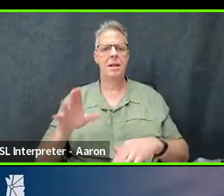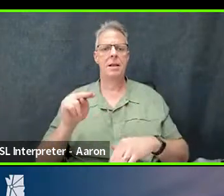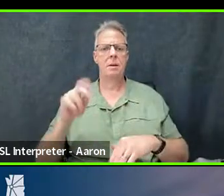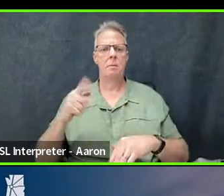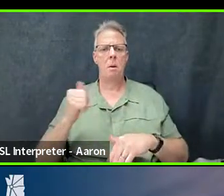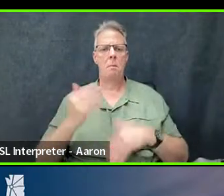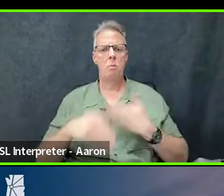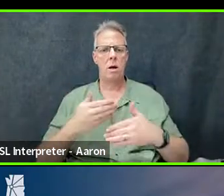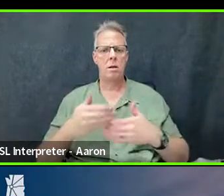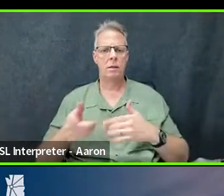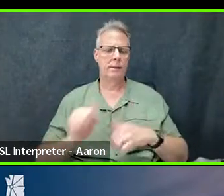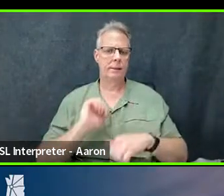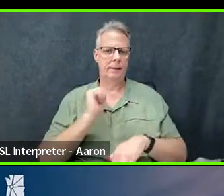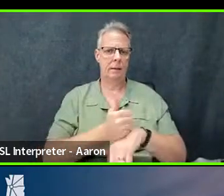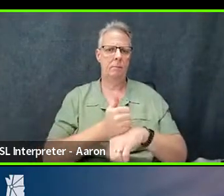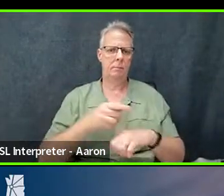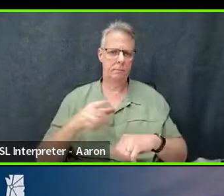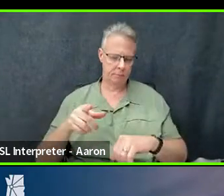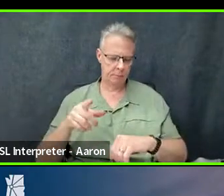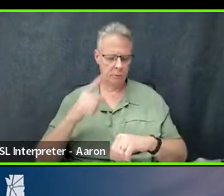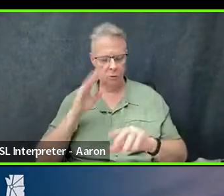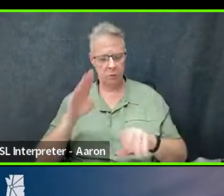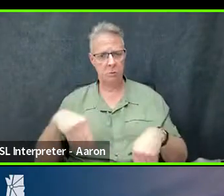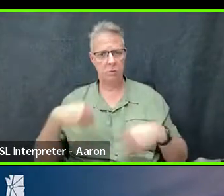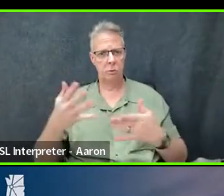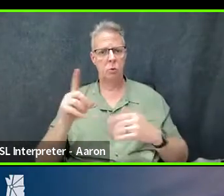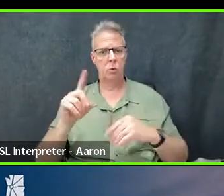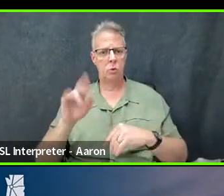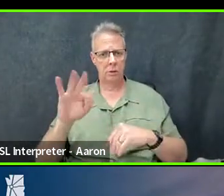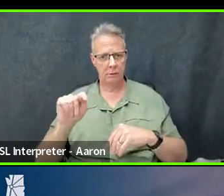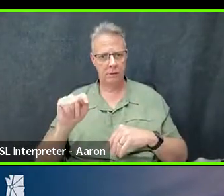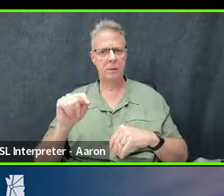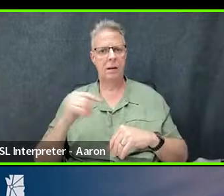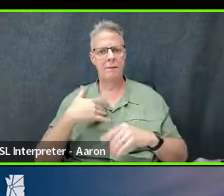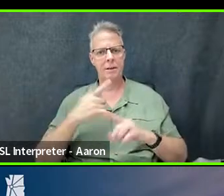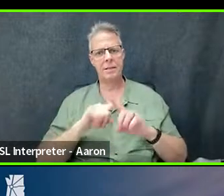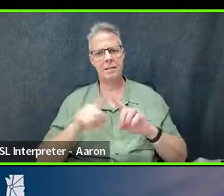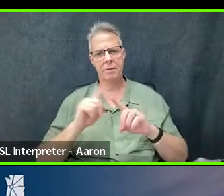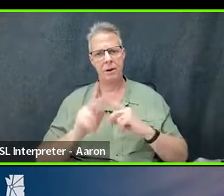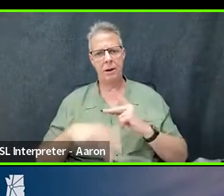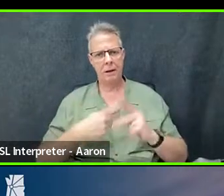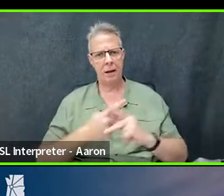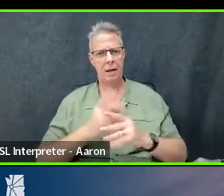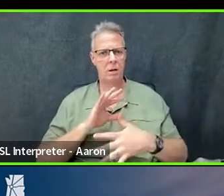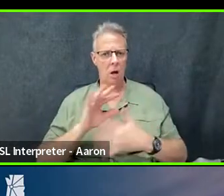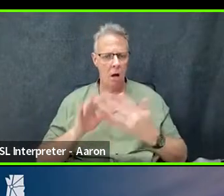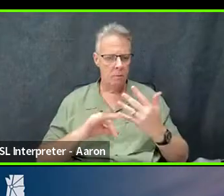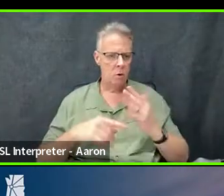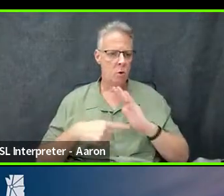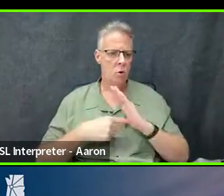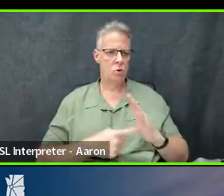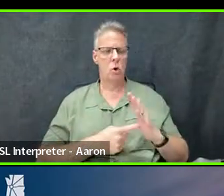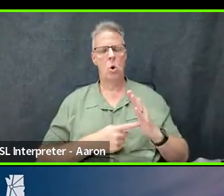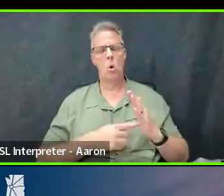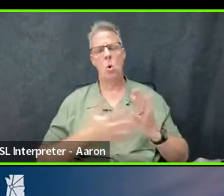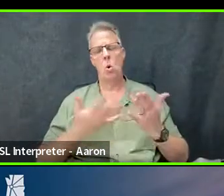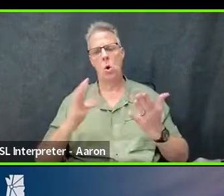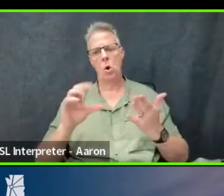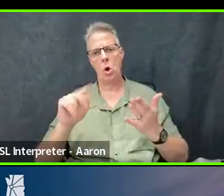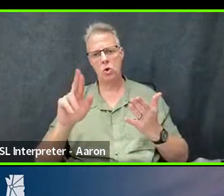is set up to provide a draft that has difference in options, that shows contrasts, to